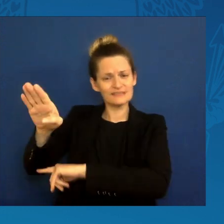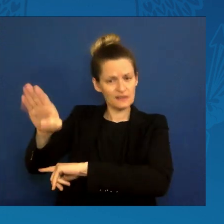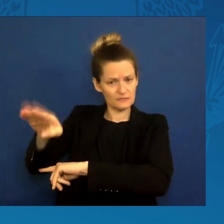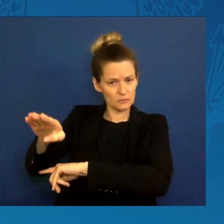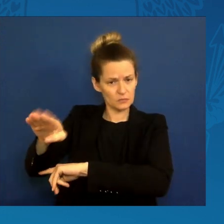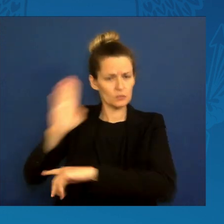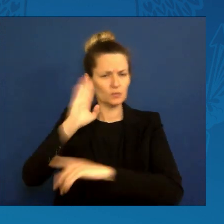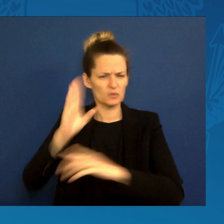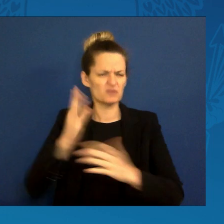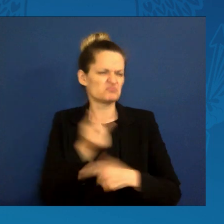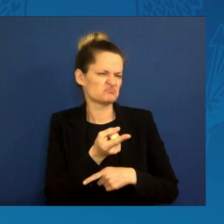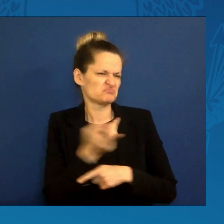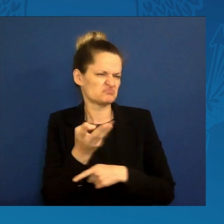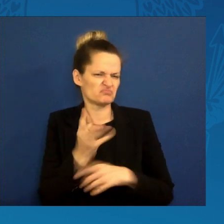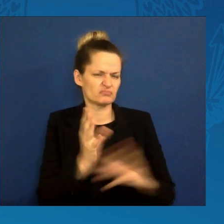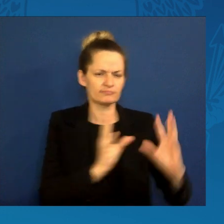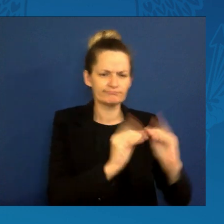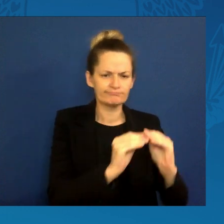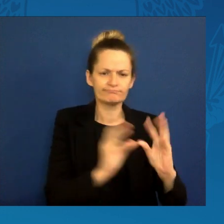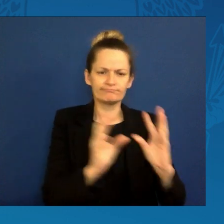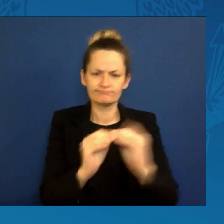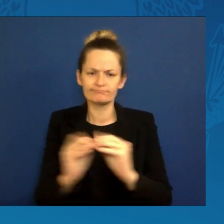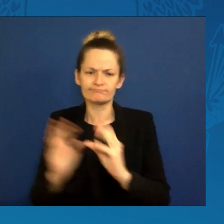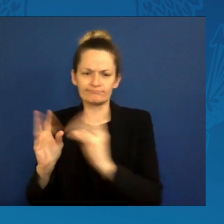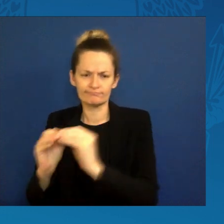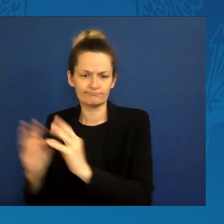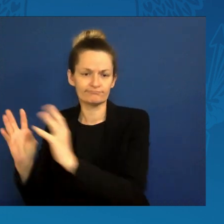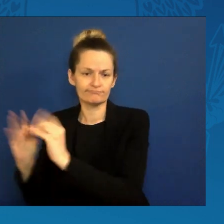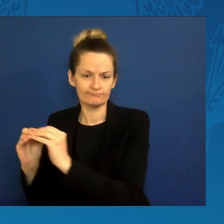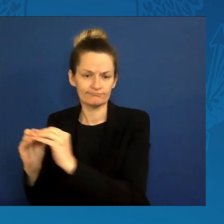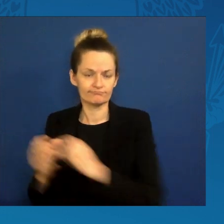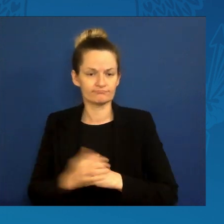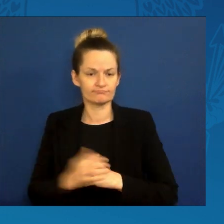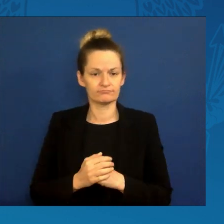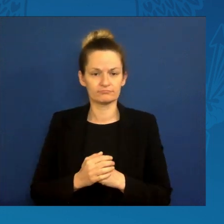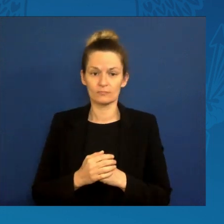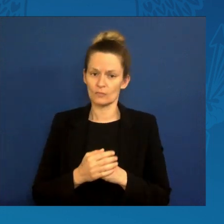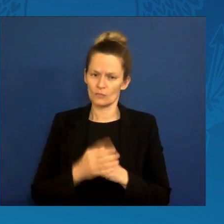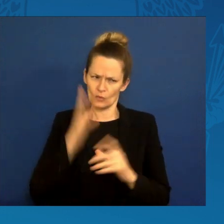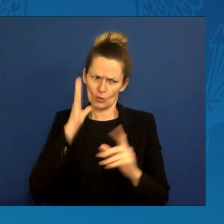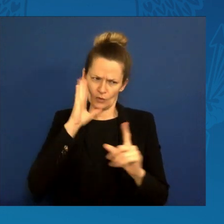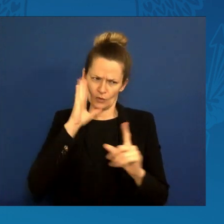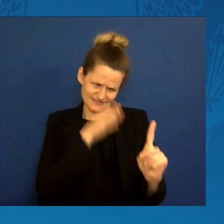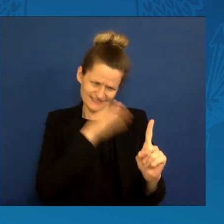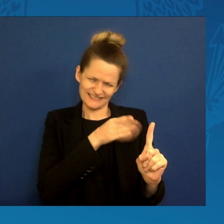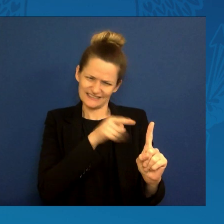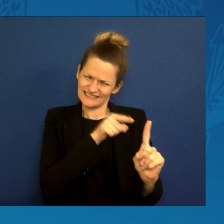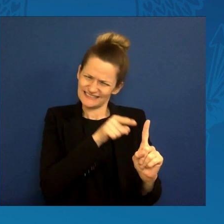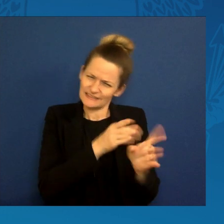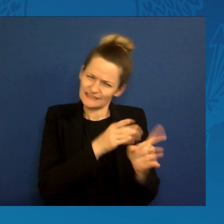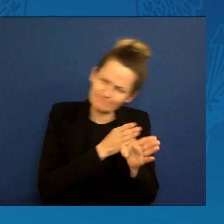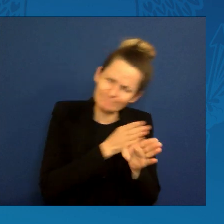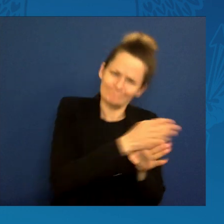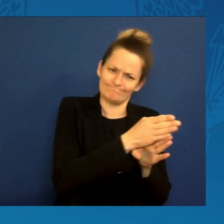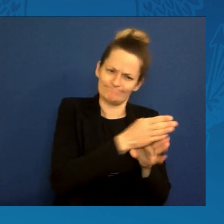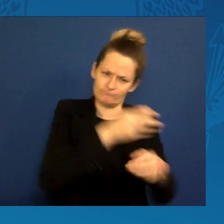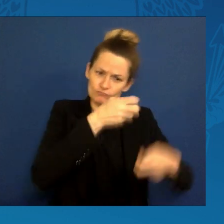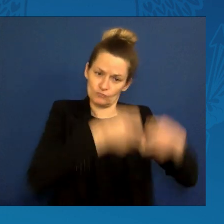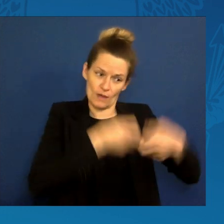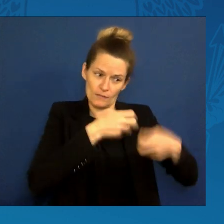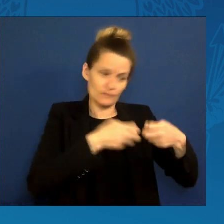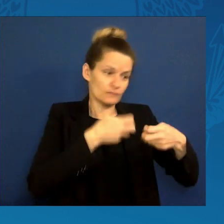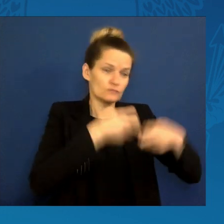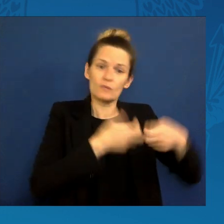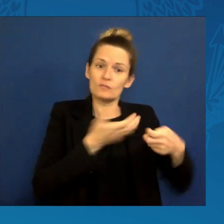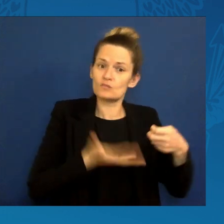to the immediate existential issue of what we must do in the context of the climate crisis. Particularly, this session